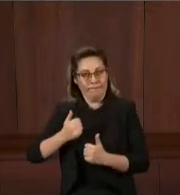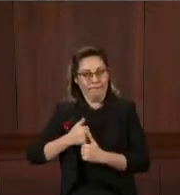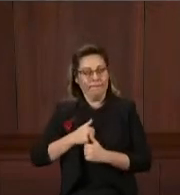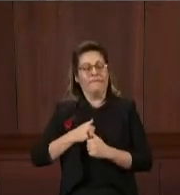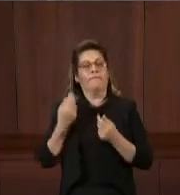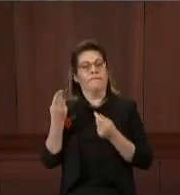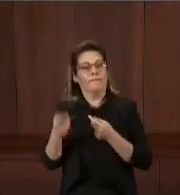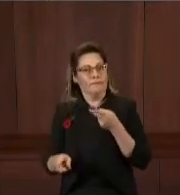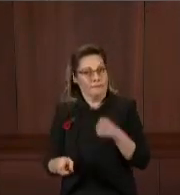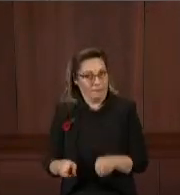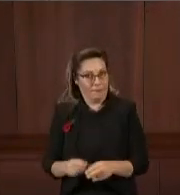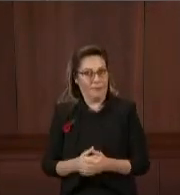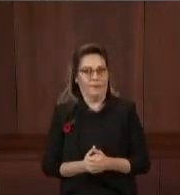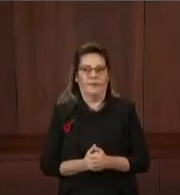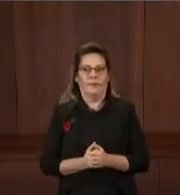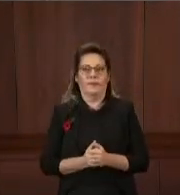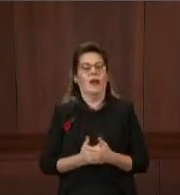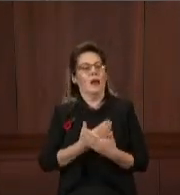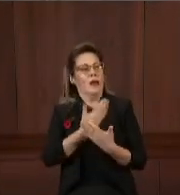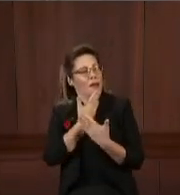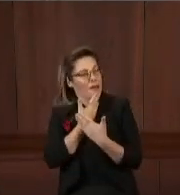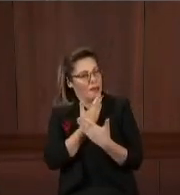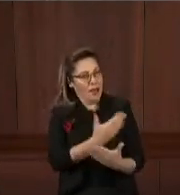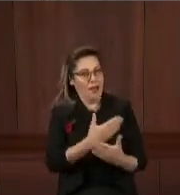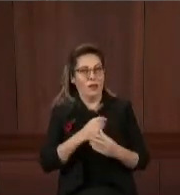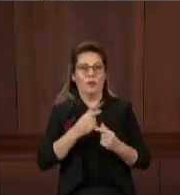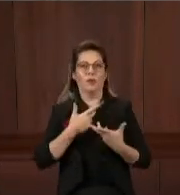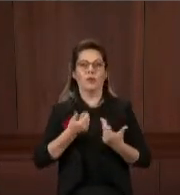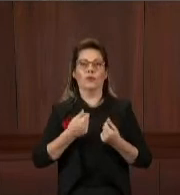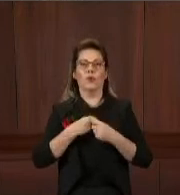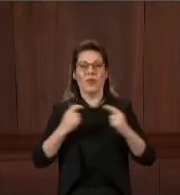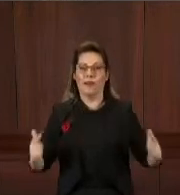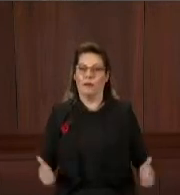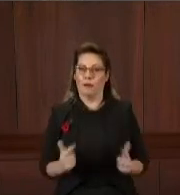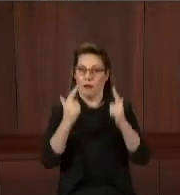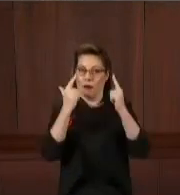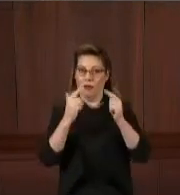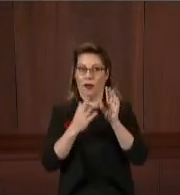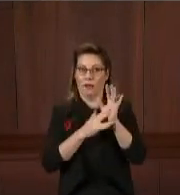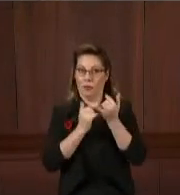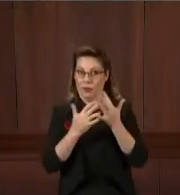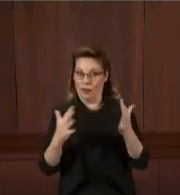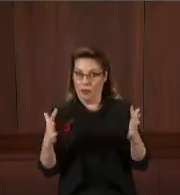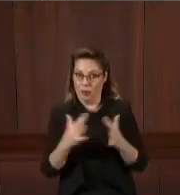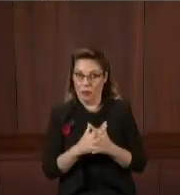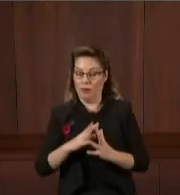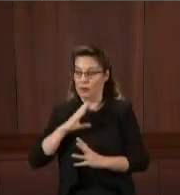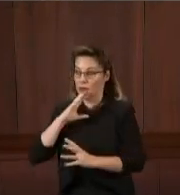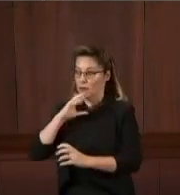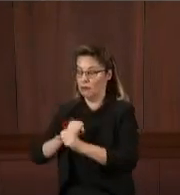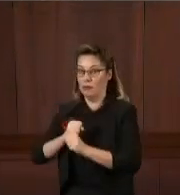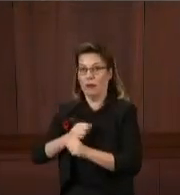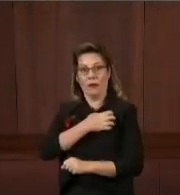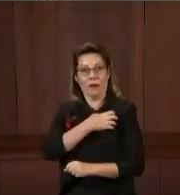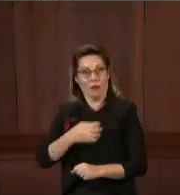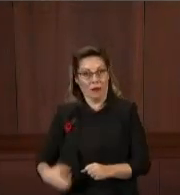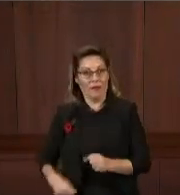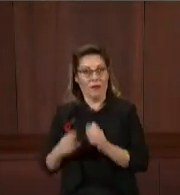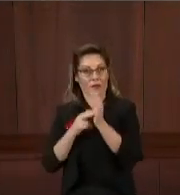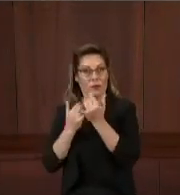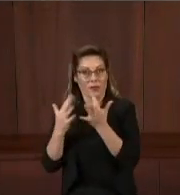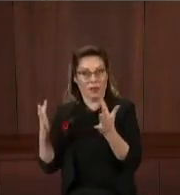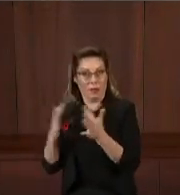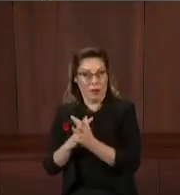thank Her Excellency, the Governor of New South Wales, the Premier of New South Wales and Department of Premier and Cabinet,